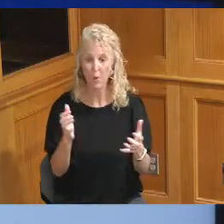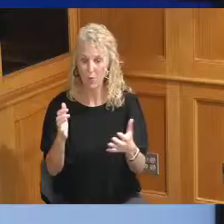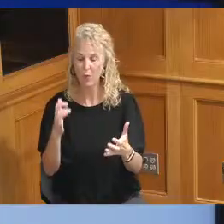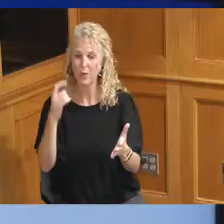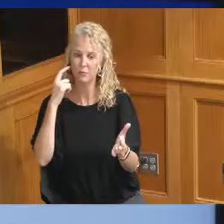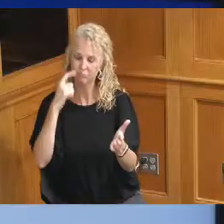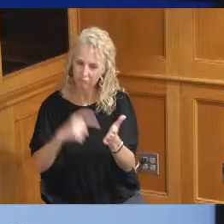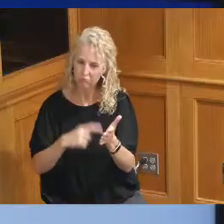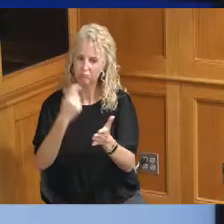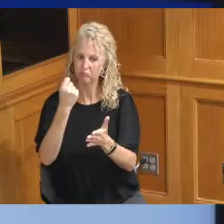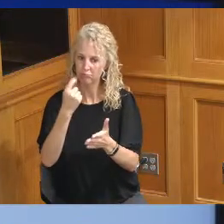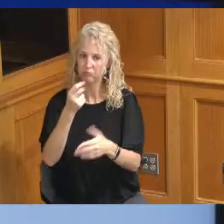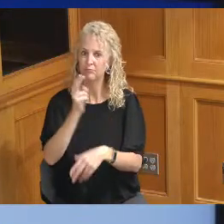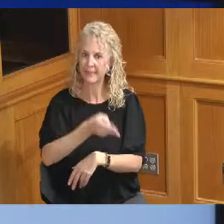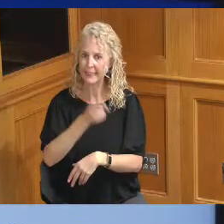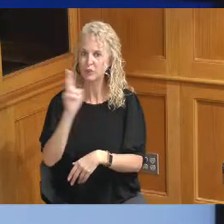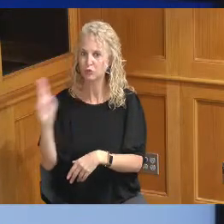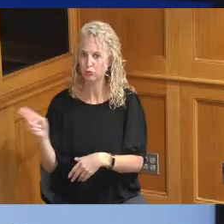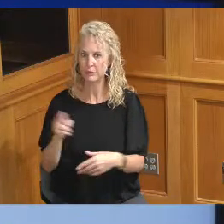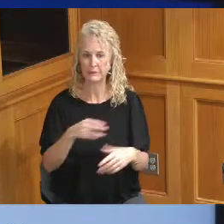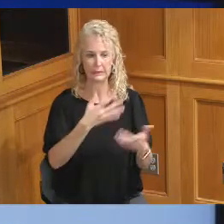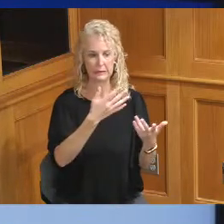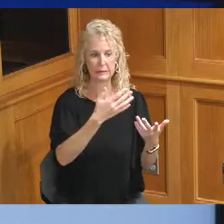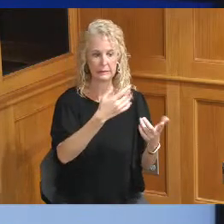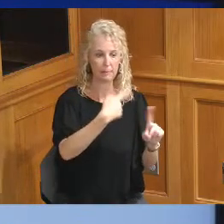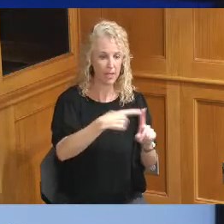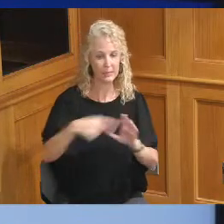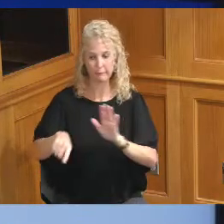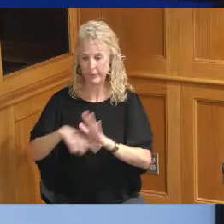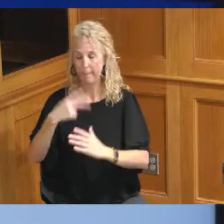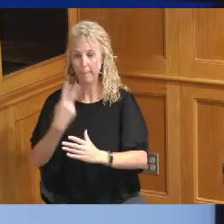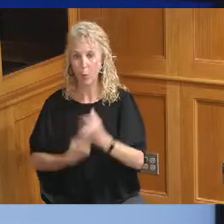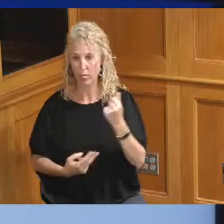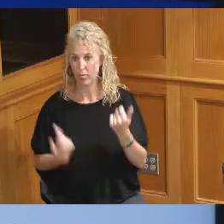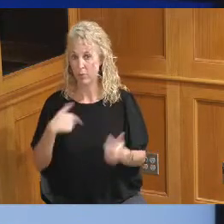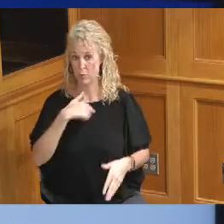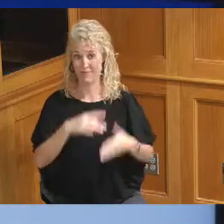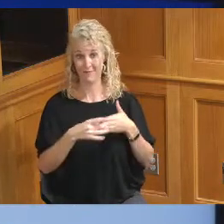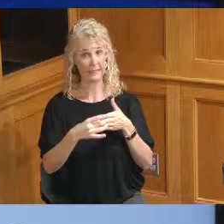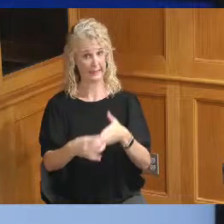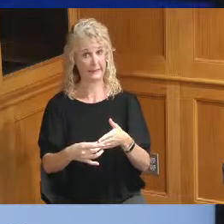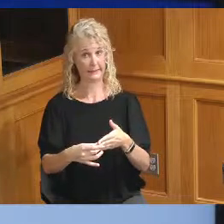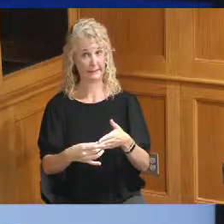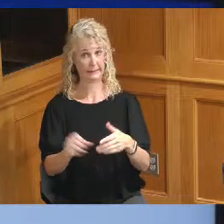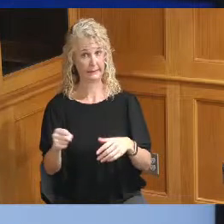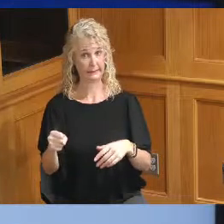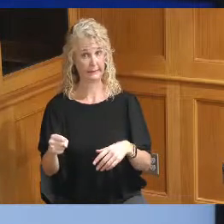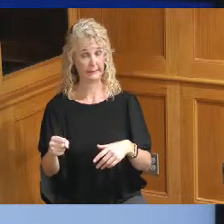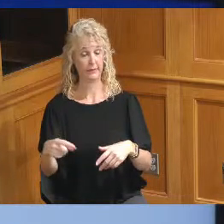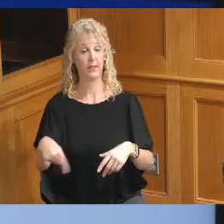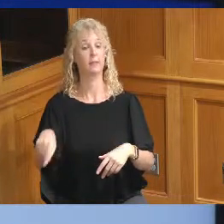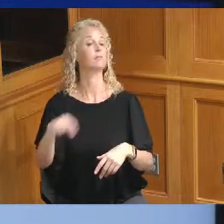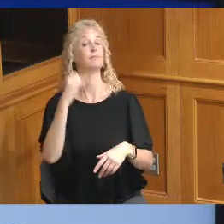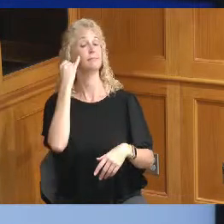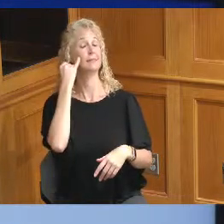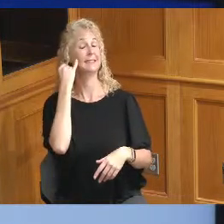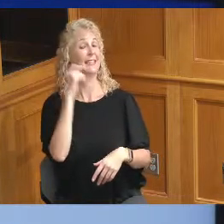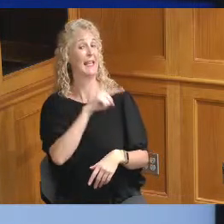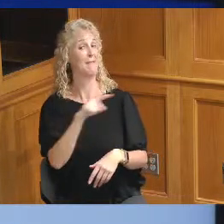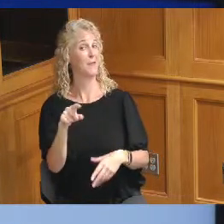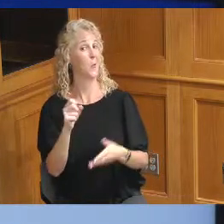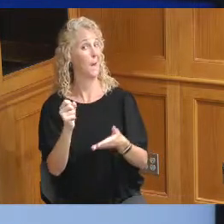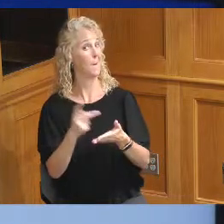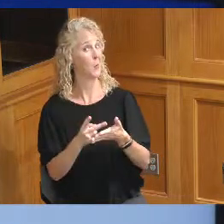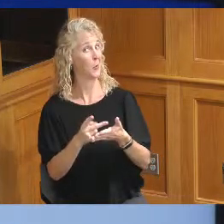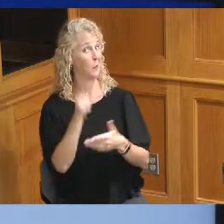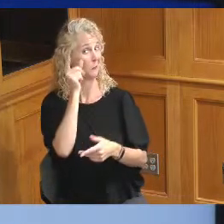bad, of our communities. And we are really excited to be able to lead this effort. We, as soon as you all hopefully approve this resolution,